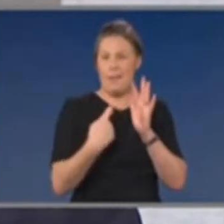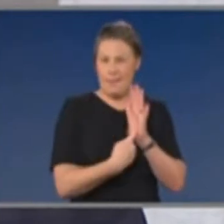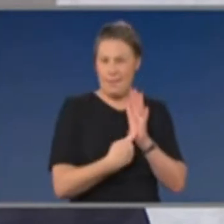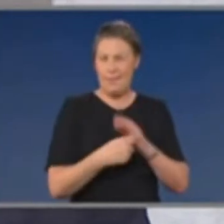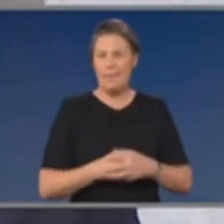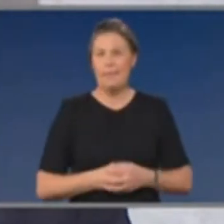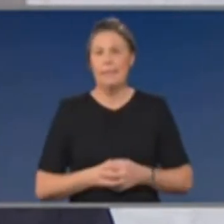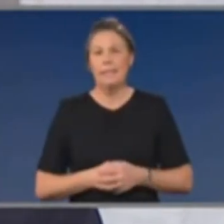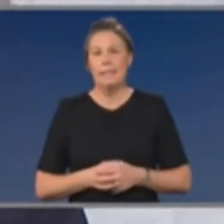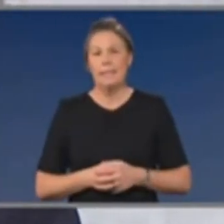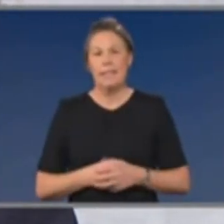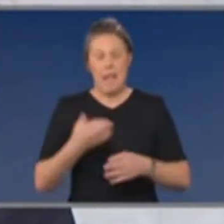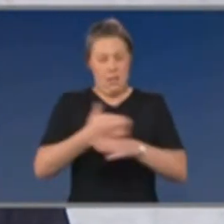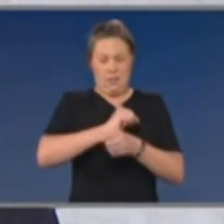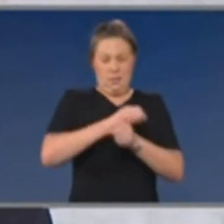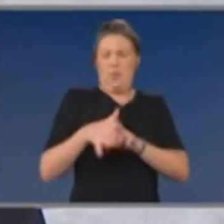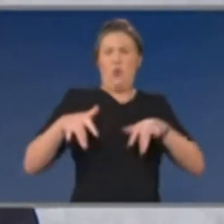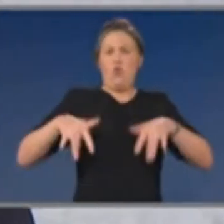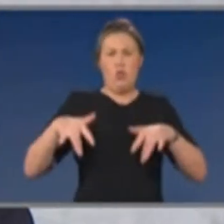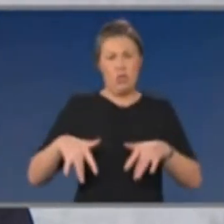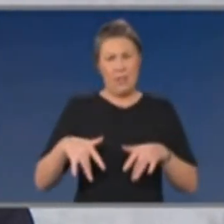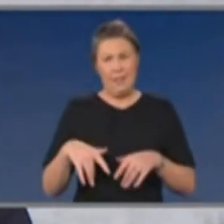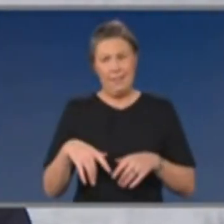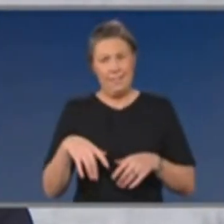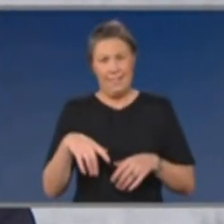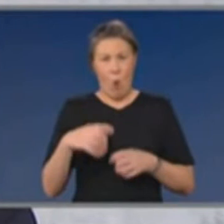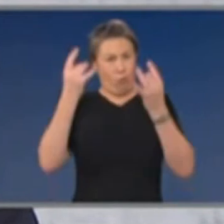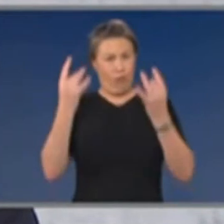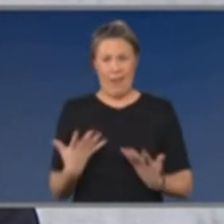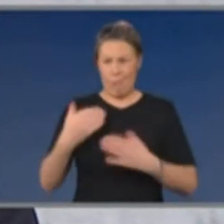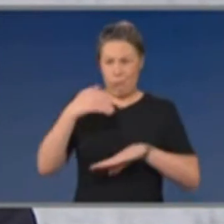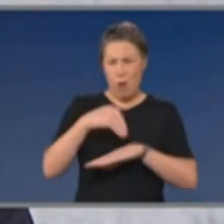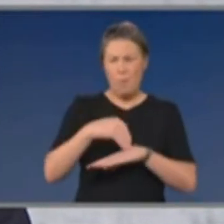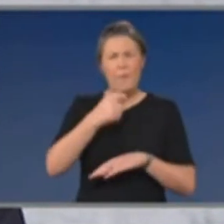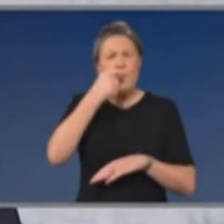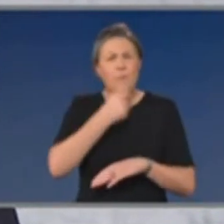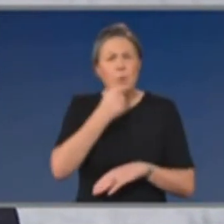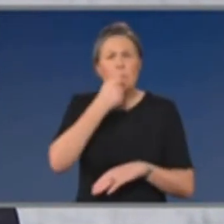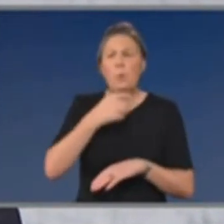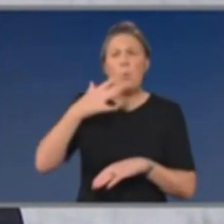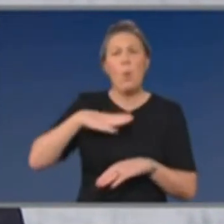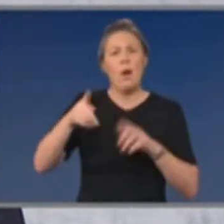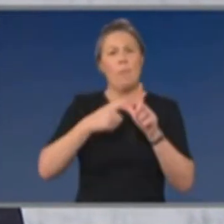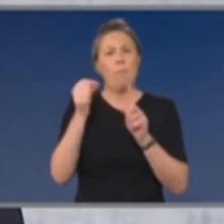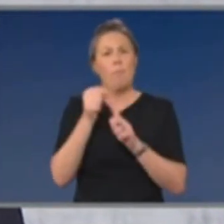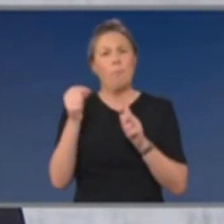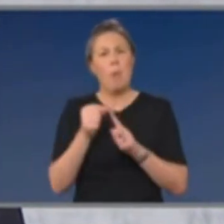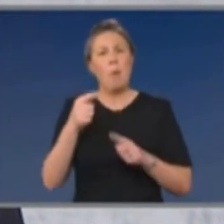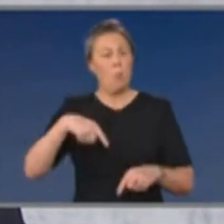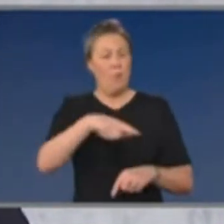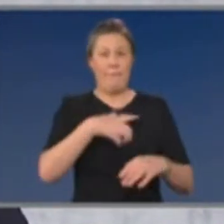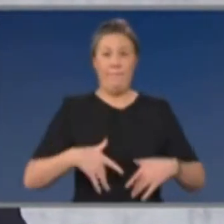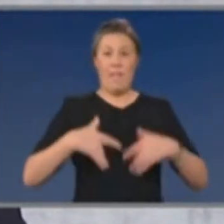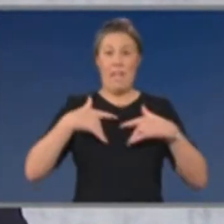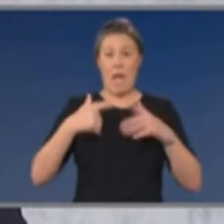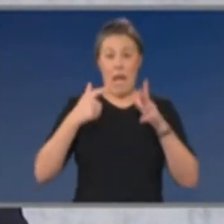of businesses taking on apprenticeships and internships. One of the many reasons they gave for that was that there weren't jobs on the outside of